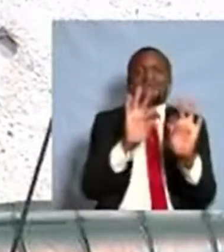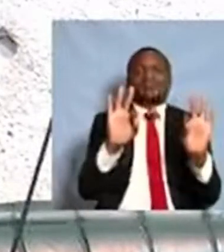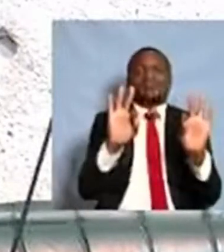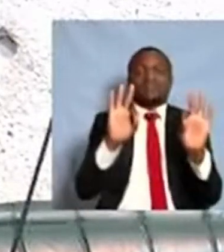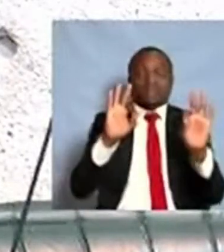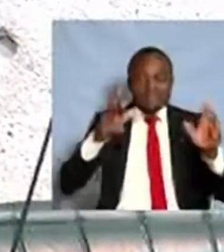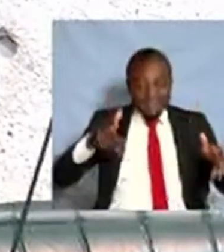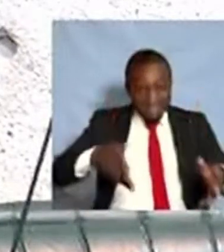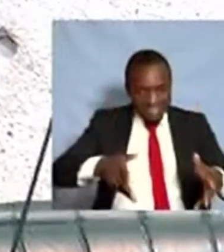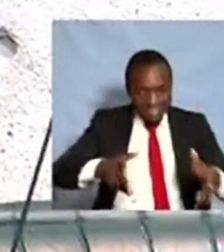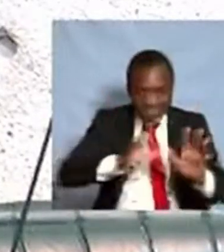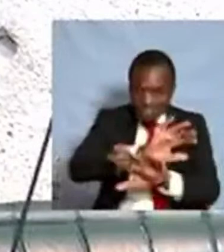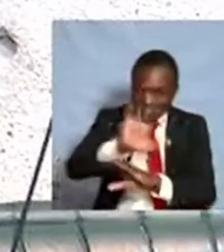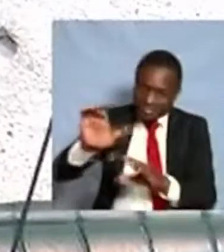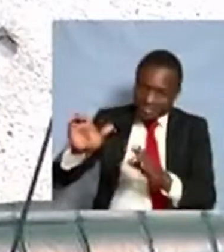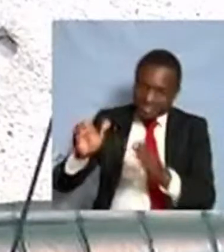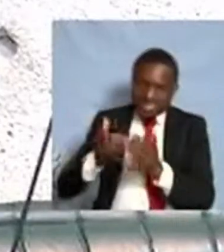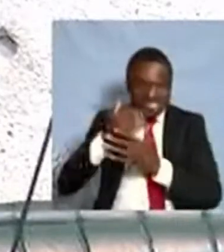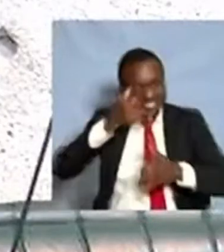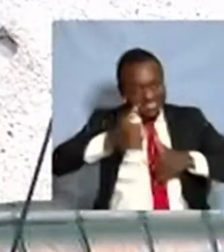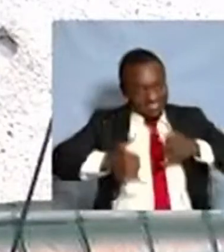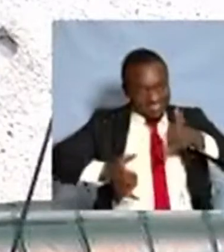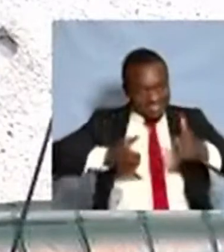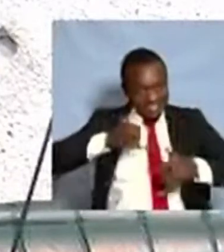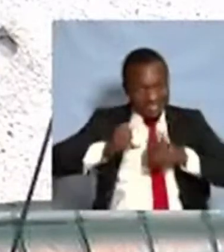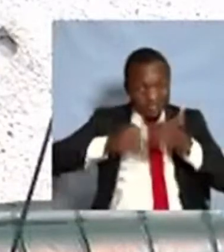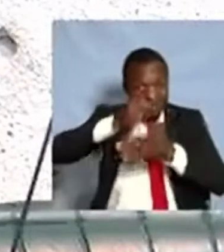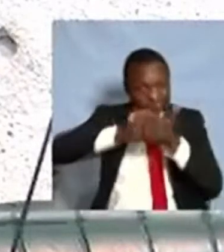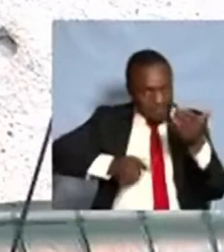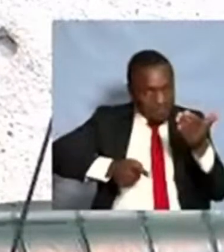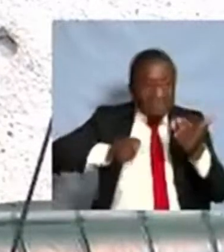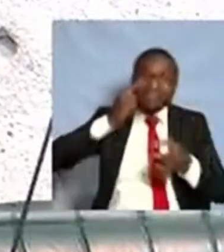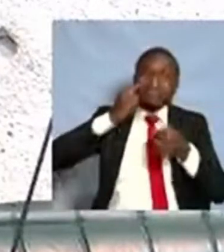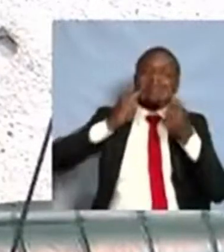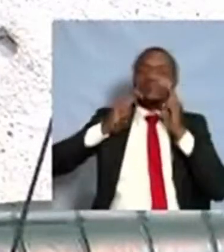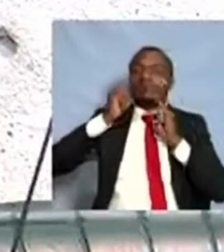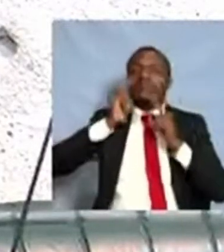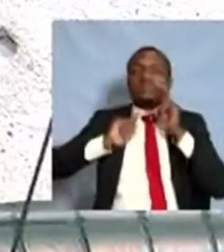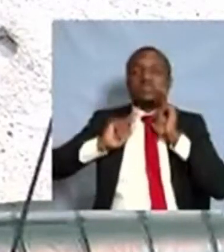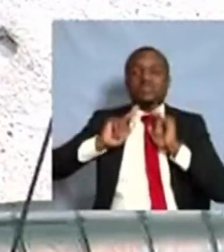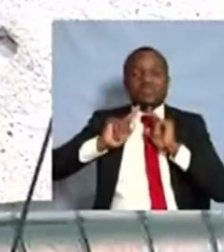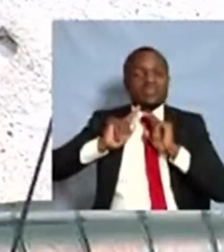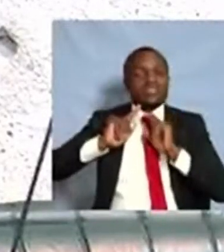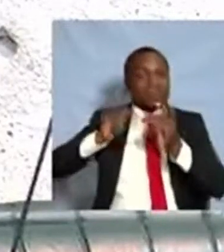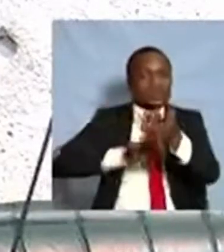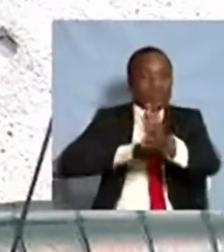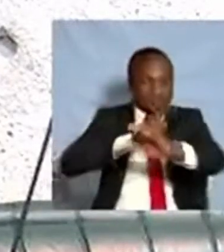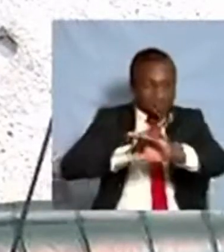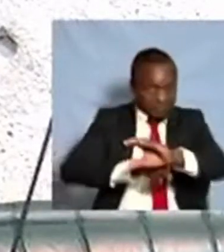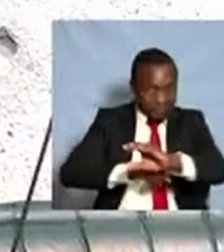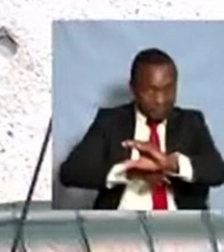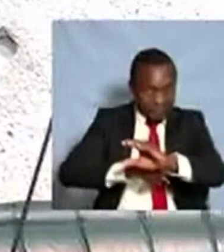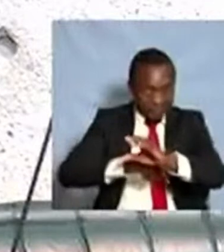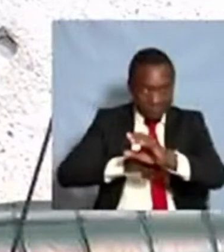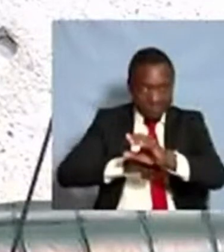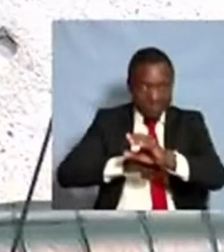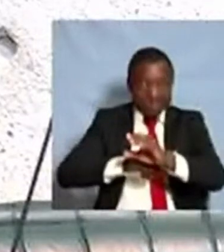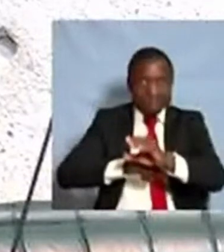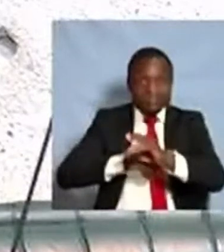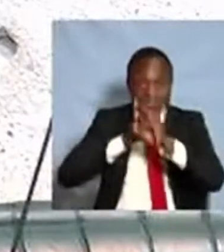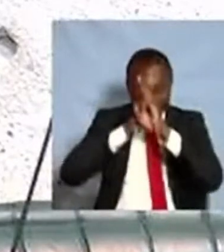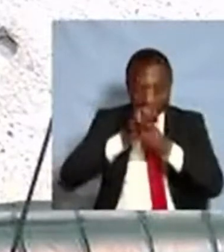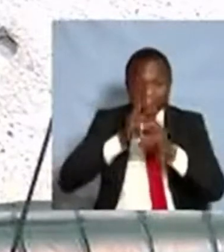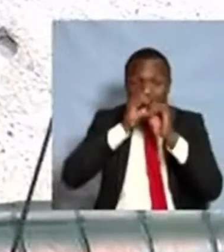be allowed for everyone to enjoy. And this is what we have been crying for quite some time. Mr. Speaker,